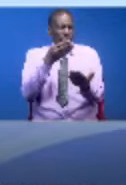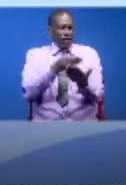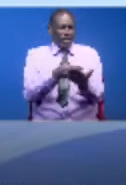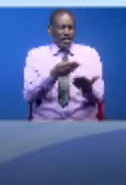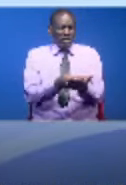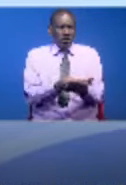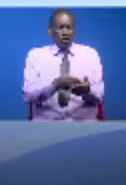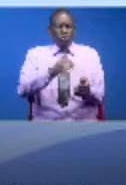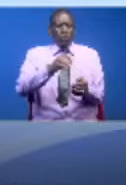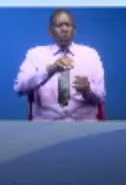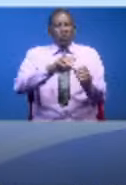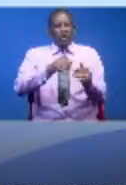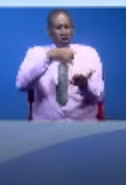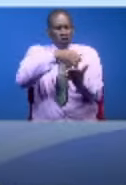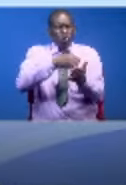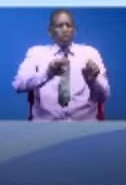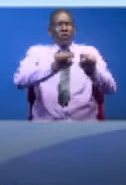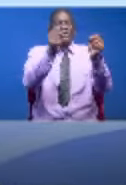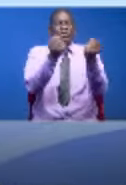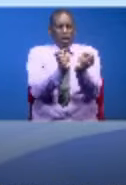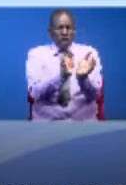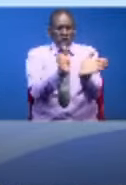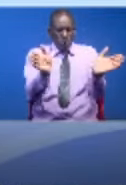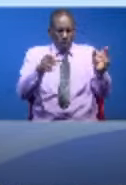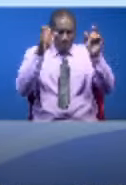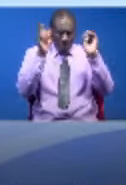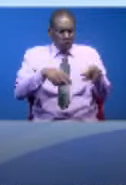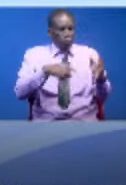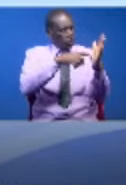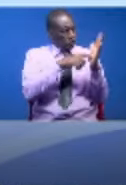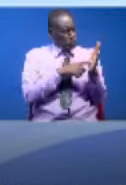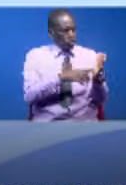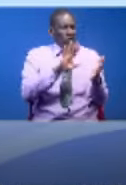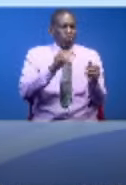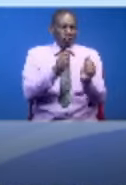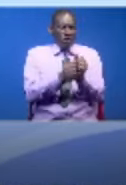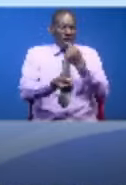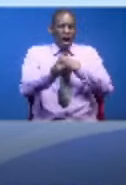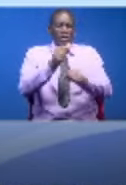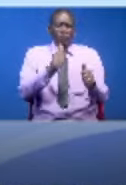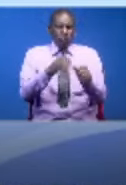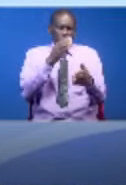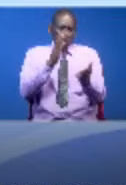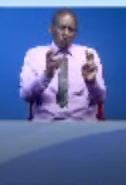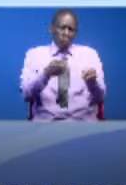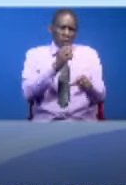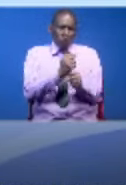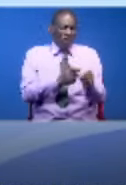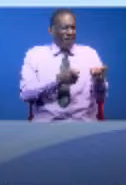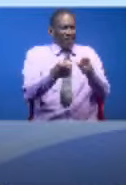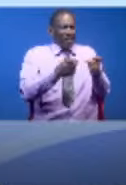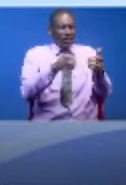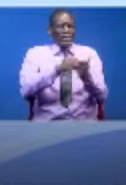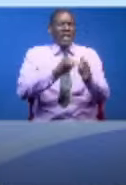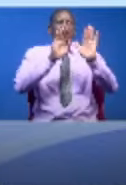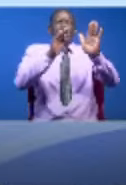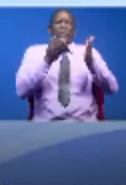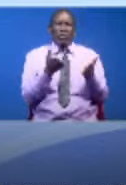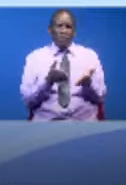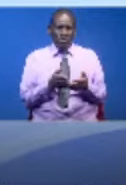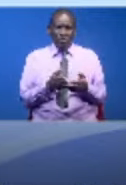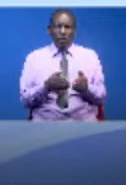well-being and financial inclusion of society at large has to be demonstrated by the activities that we actually do. Governance, again, becomes a critical component.